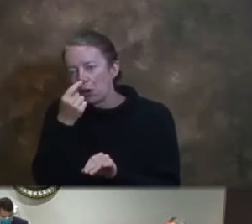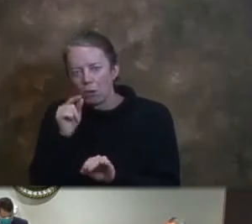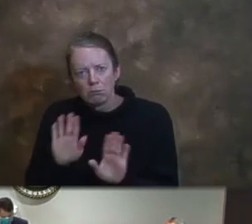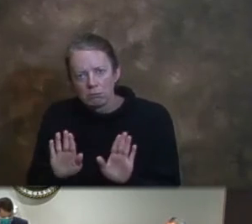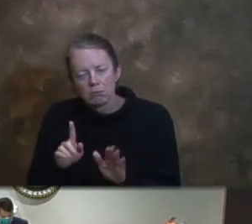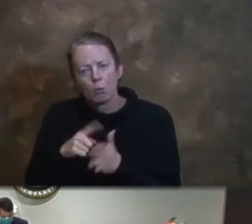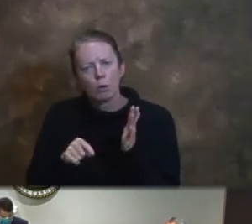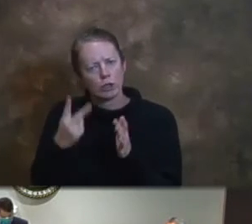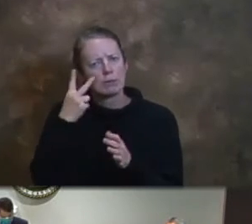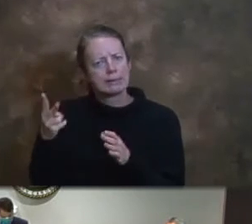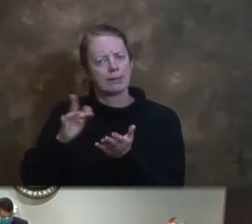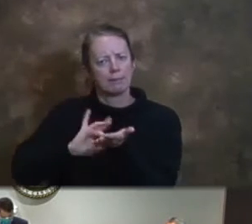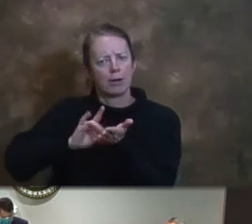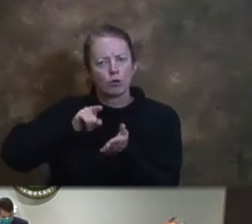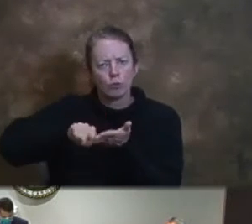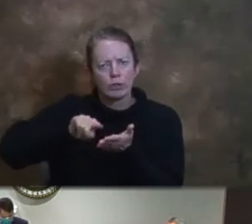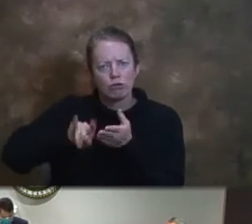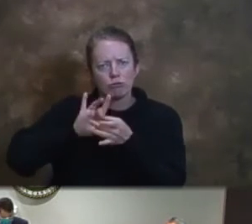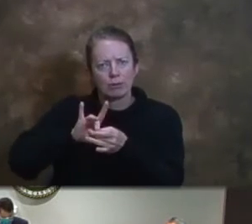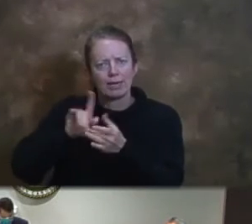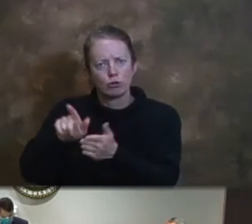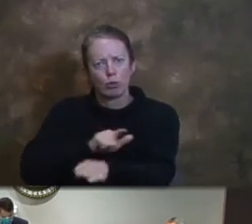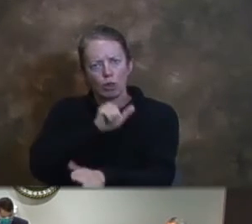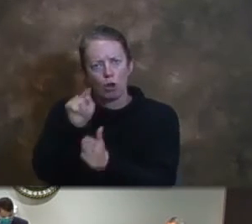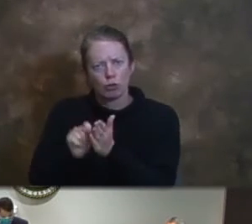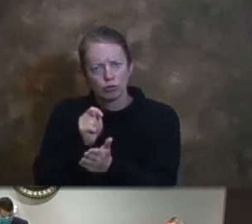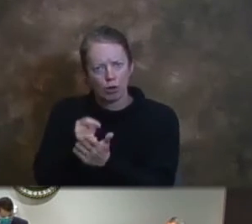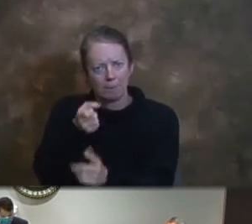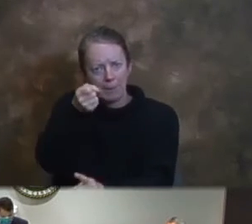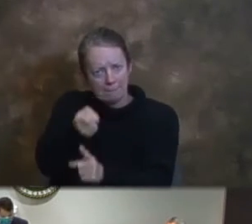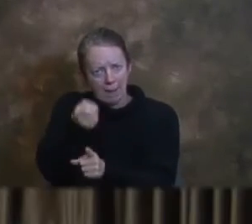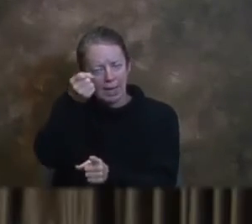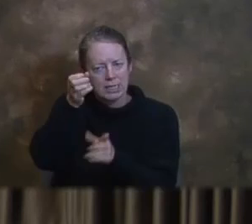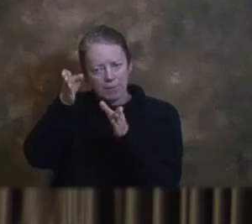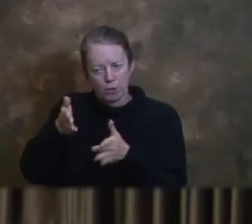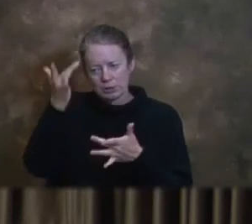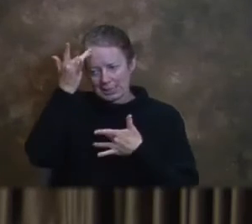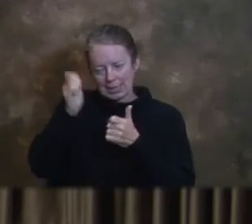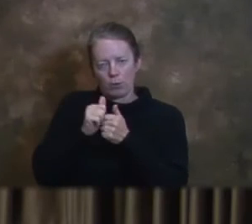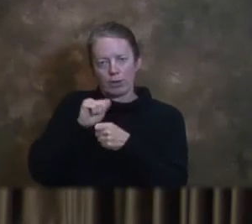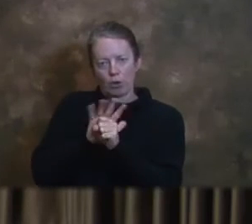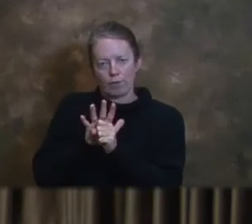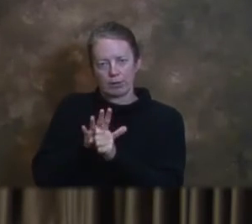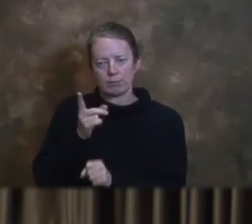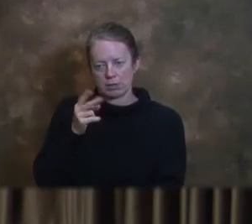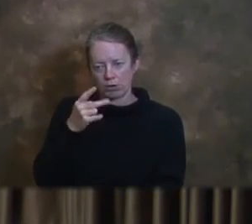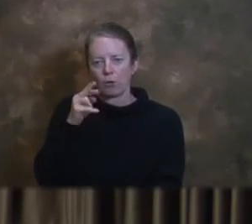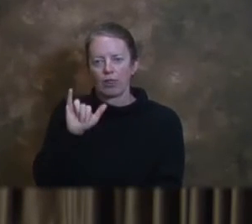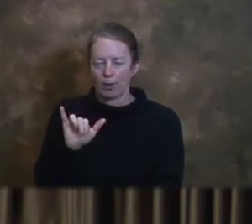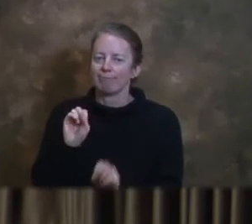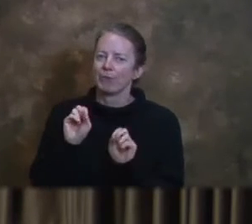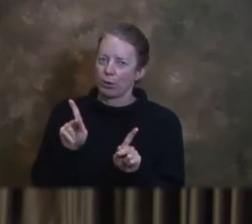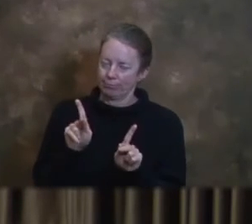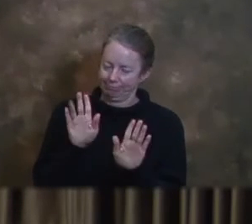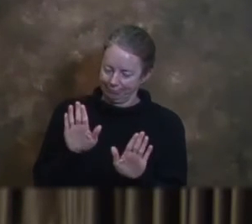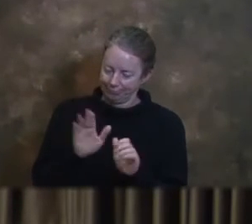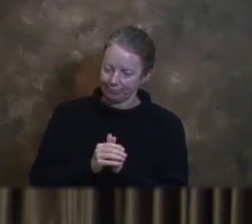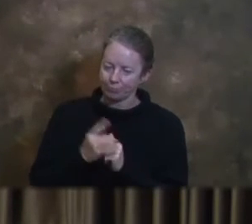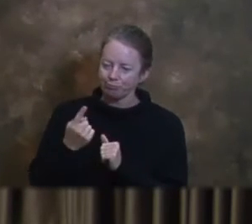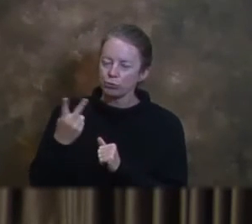medical research in regards to long-term impacts of having COVID? Yeah, so a couple thoughts before I hit the long-haul